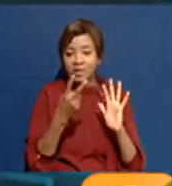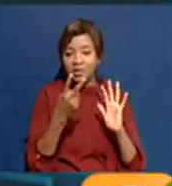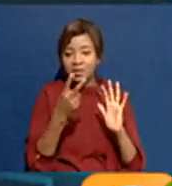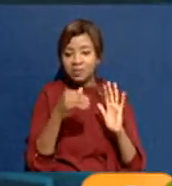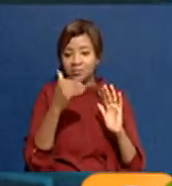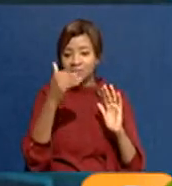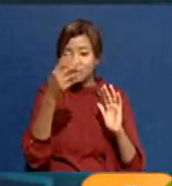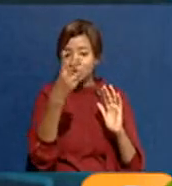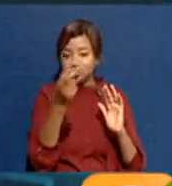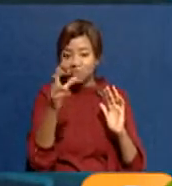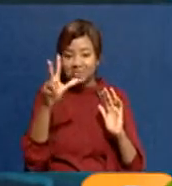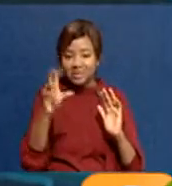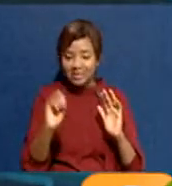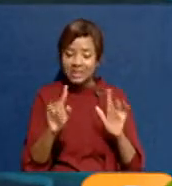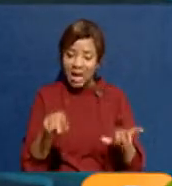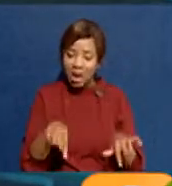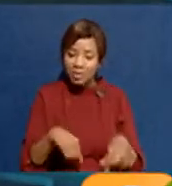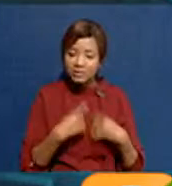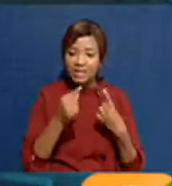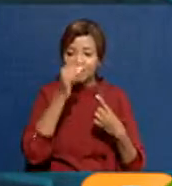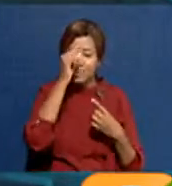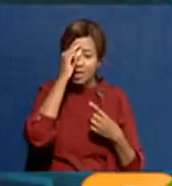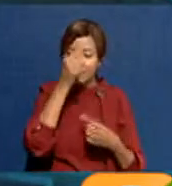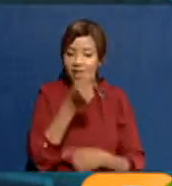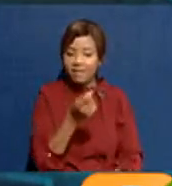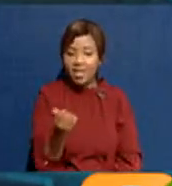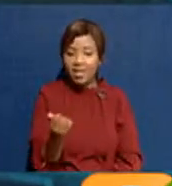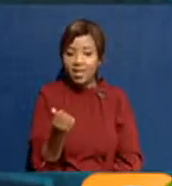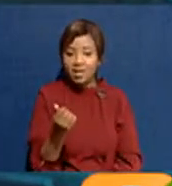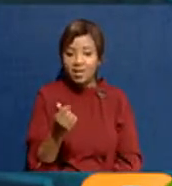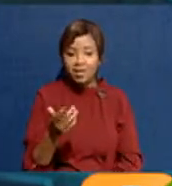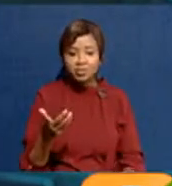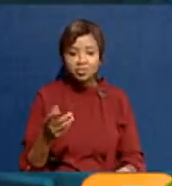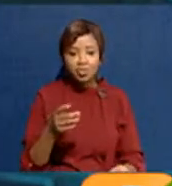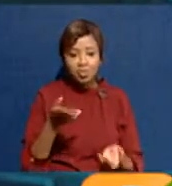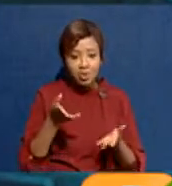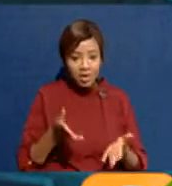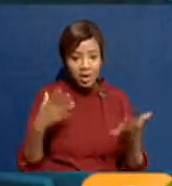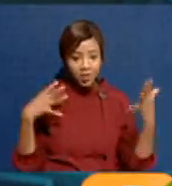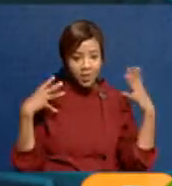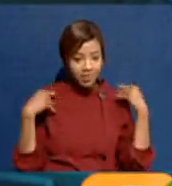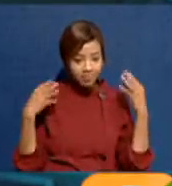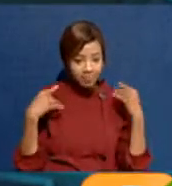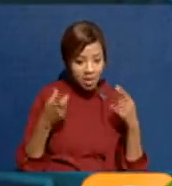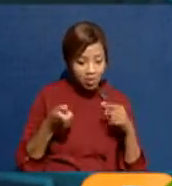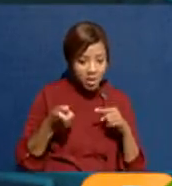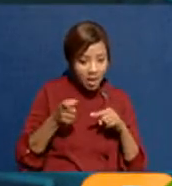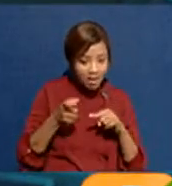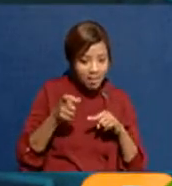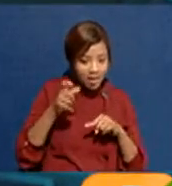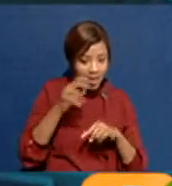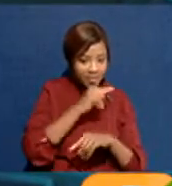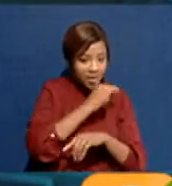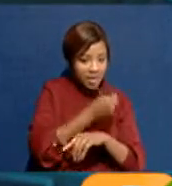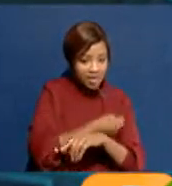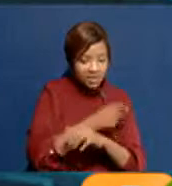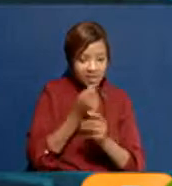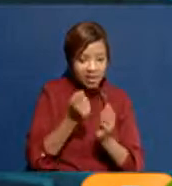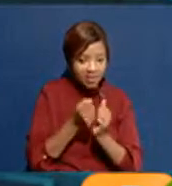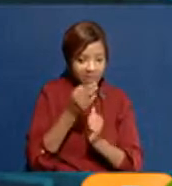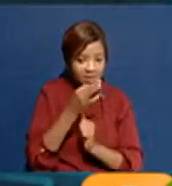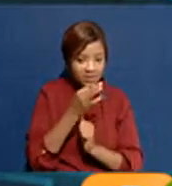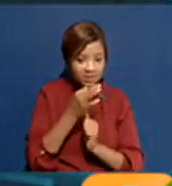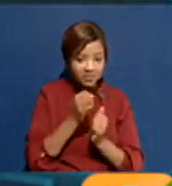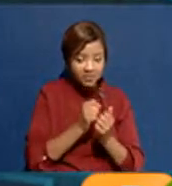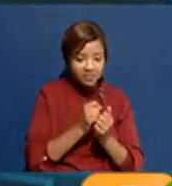of vaccines. Are we following the Abuja declaration that Daktari here spoke about? Are we increasing